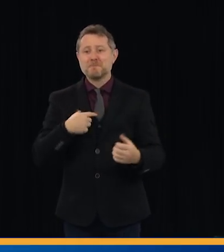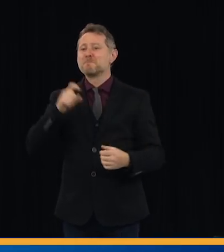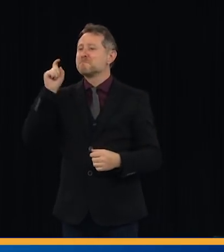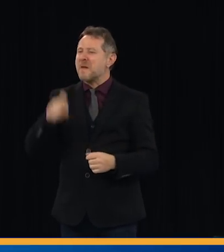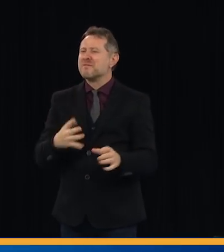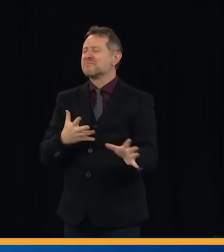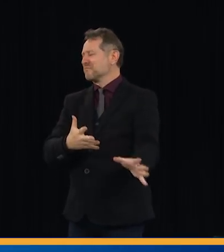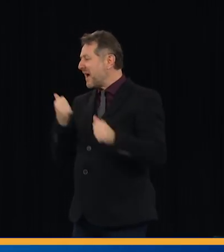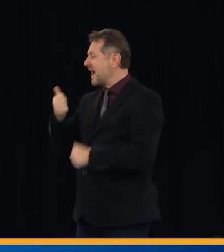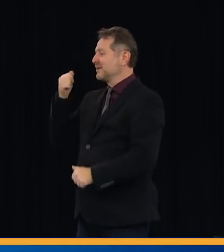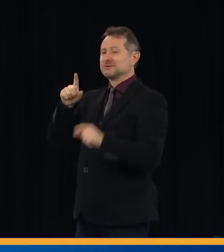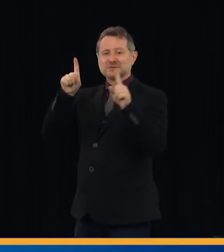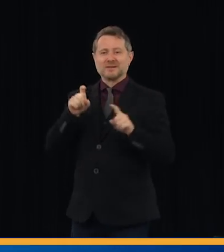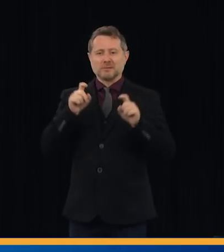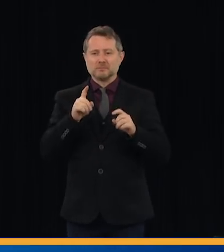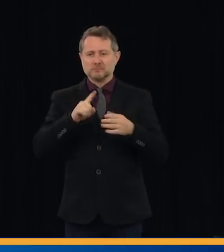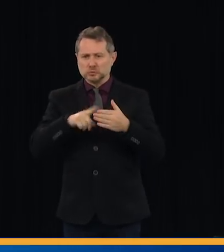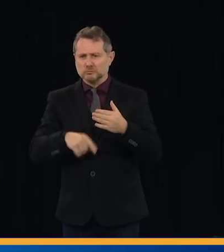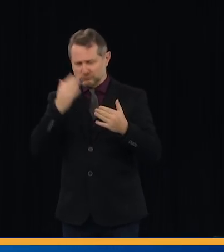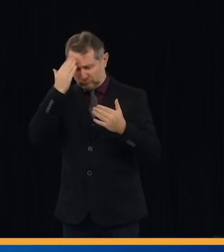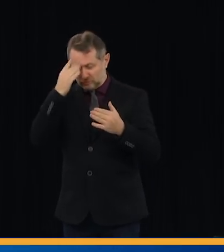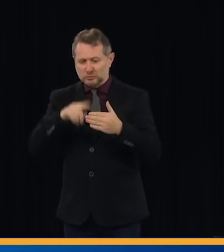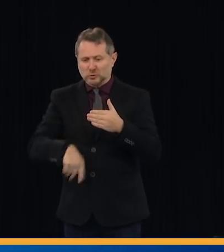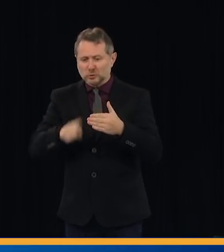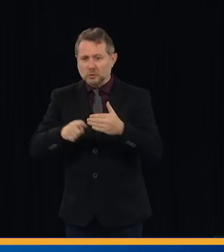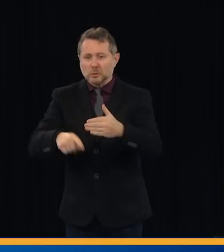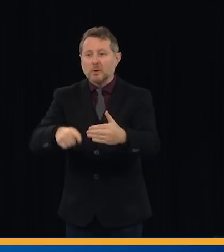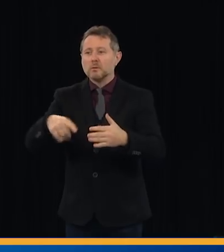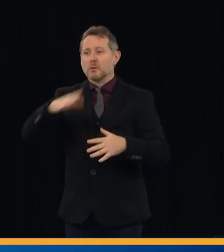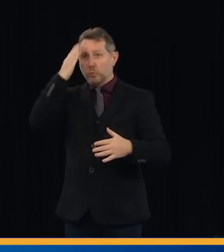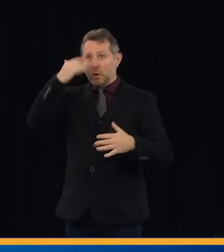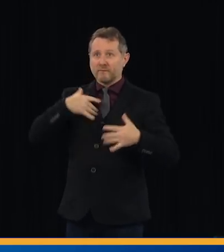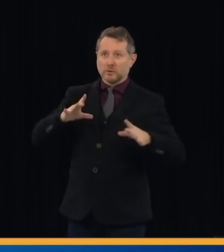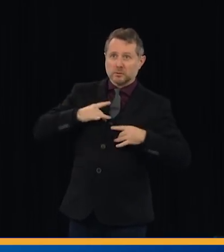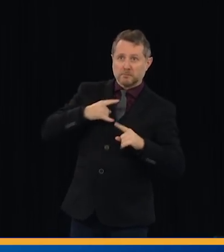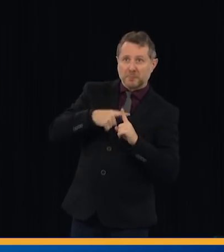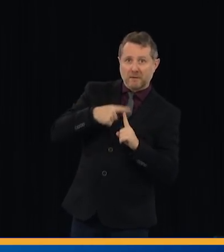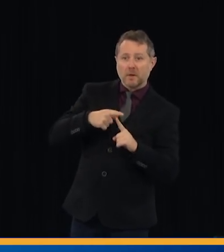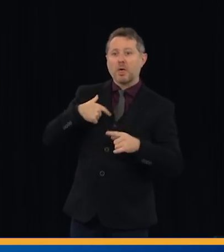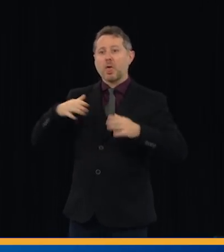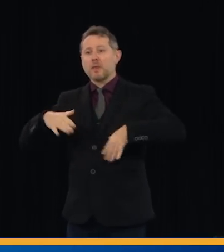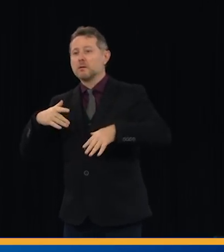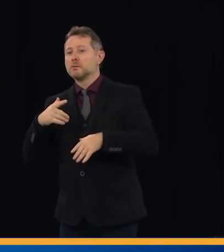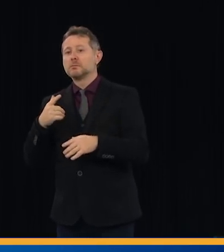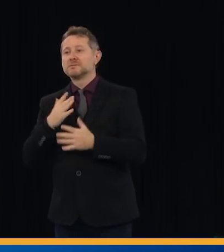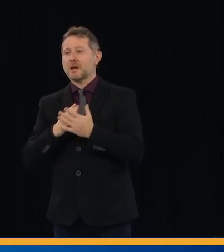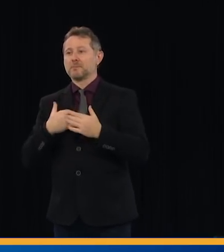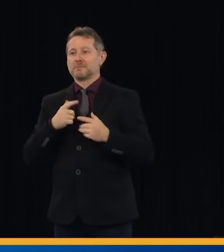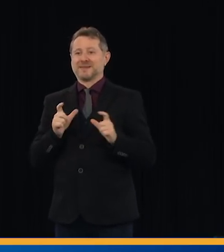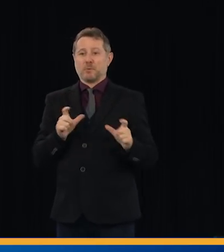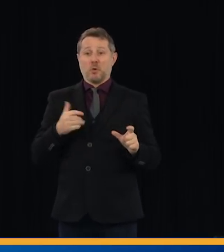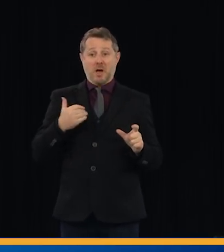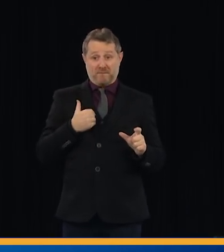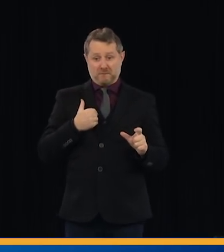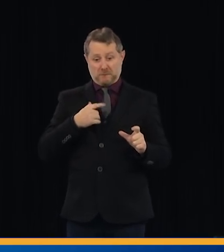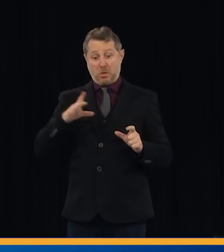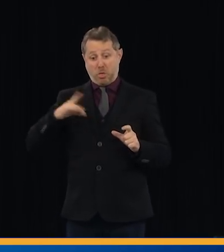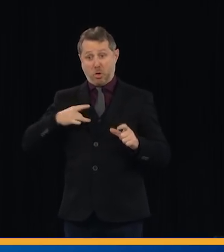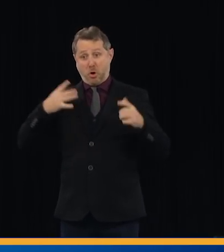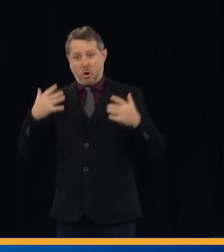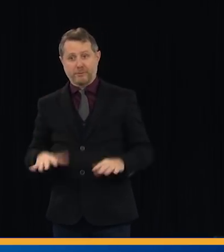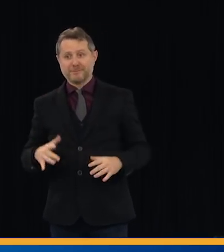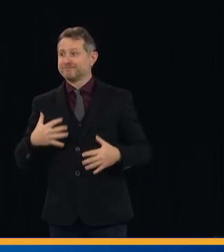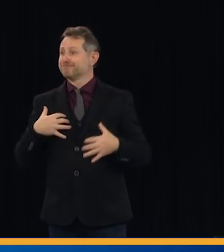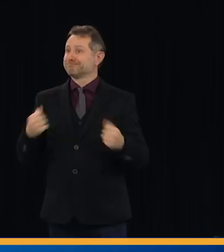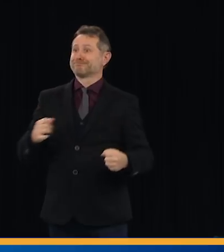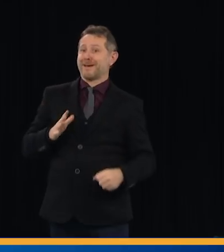testing process to find out who had the antibodies, which means they had the virus and resolved, and